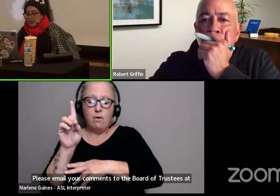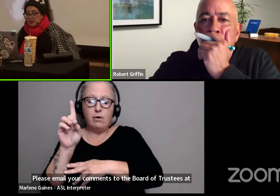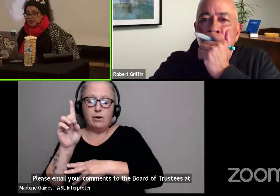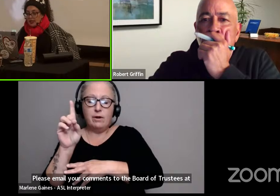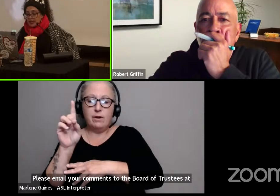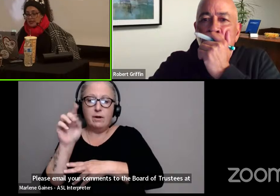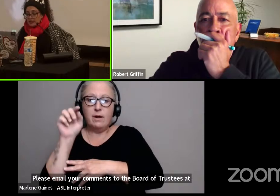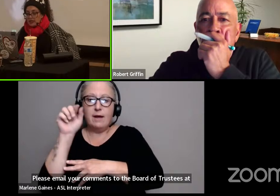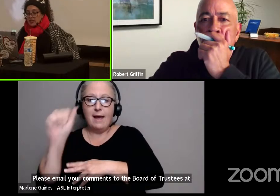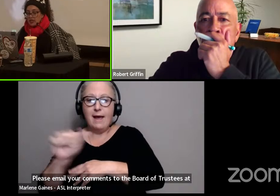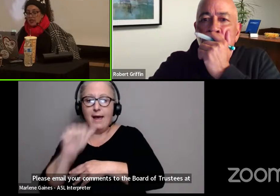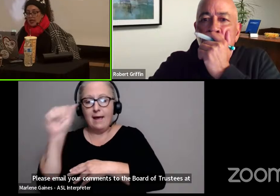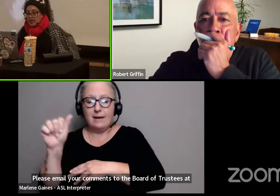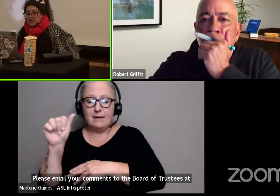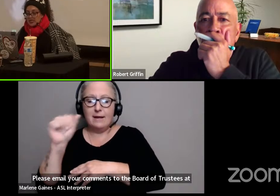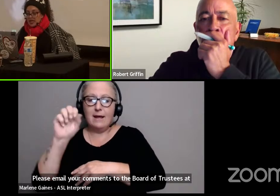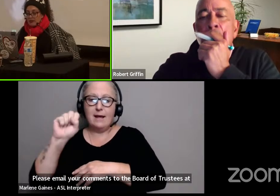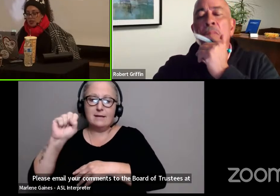BOARD, at